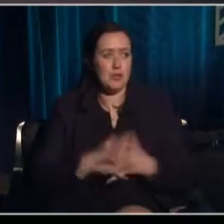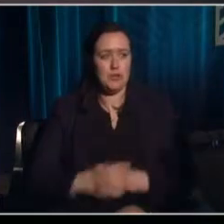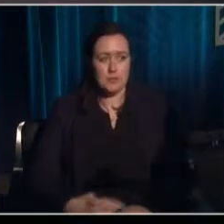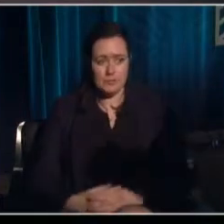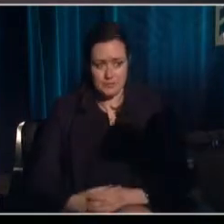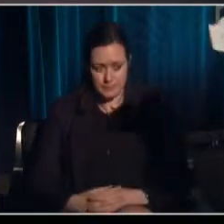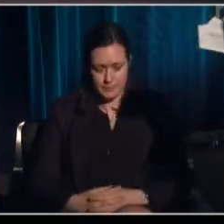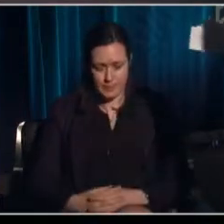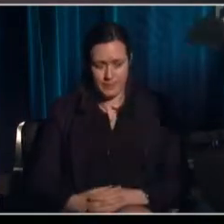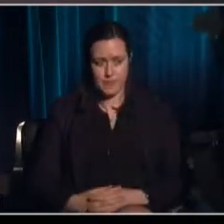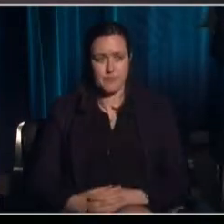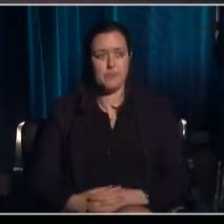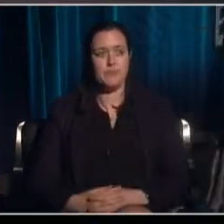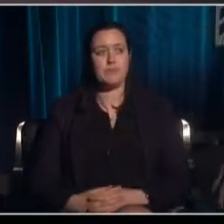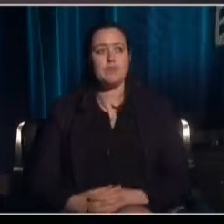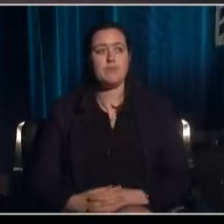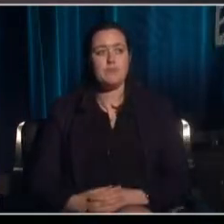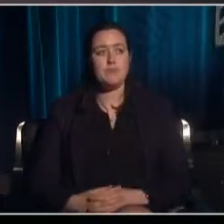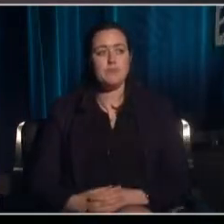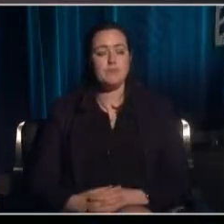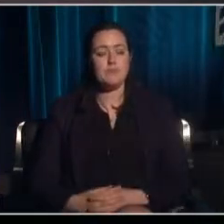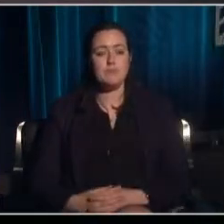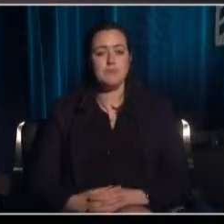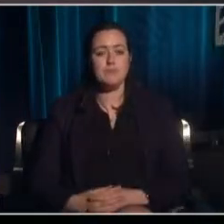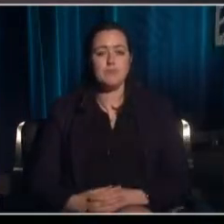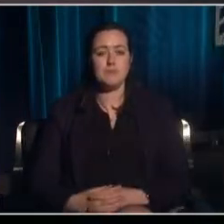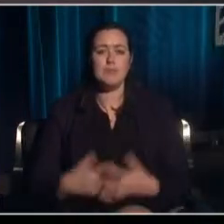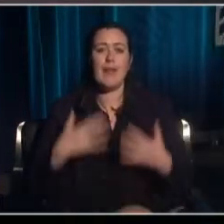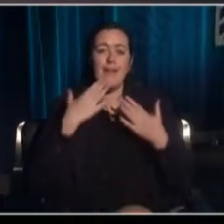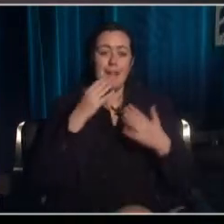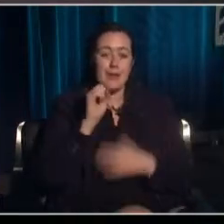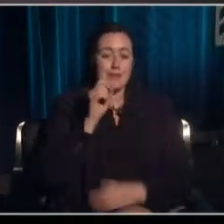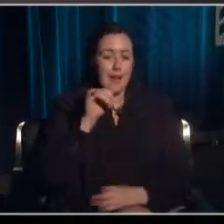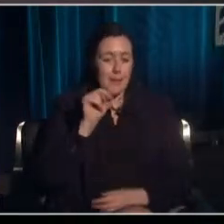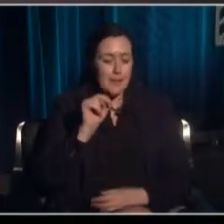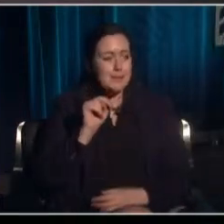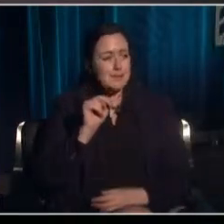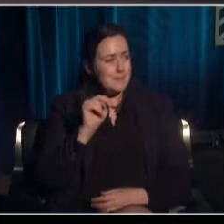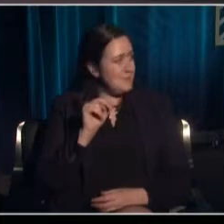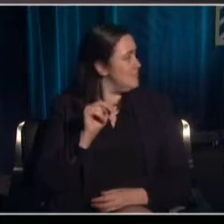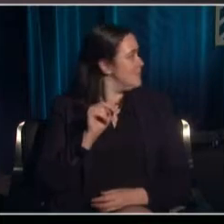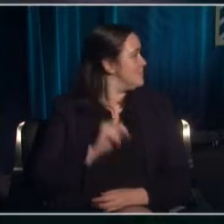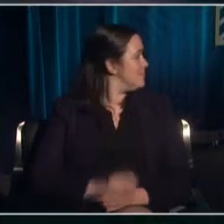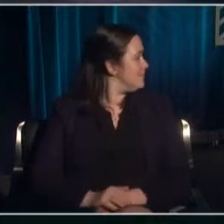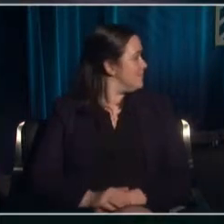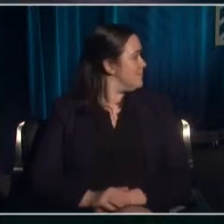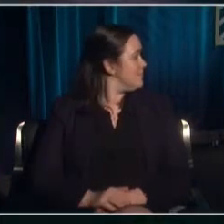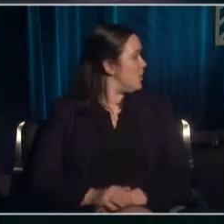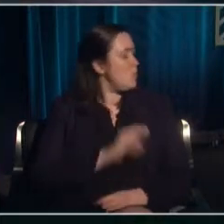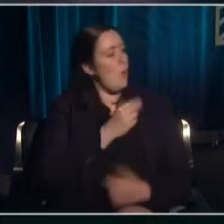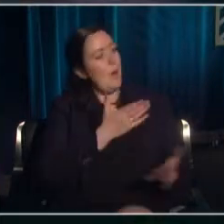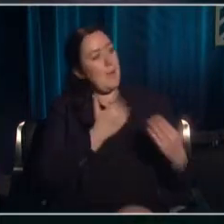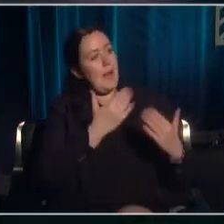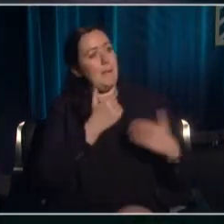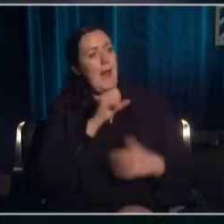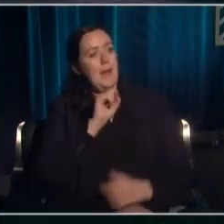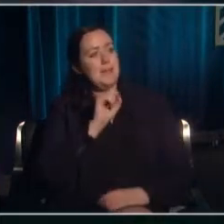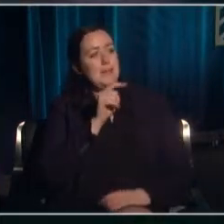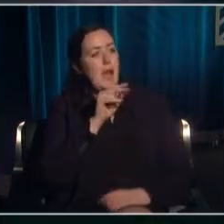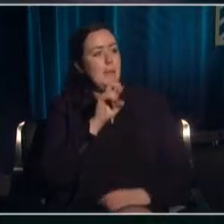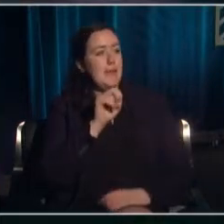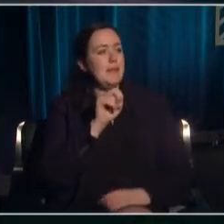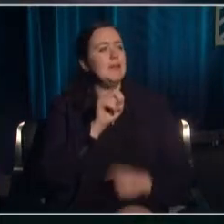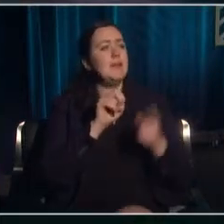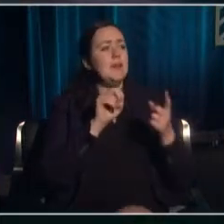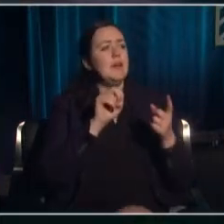Thank you, Simon. Okay, Simon, come back, come back, come back. Sir, with the sunglasses on top of your head, I just handed you